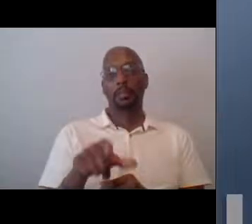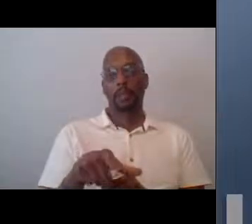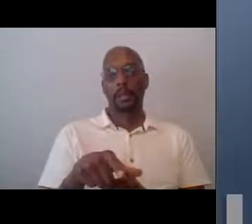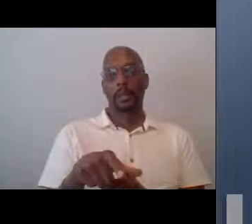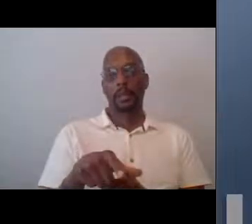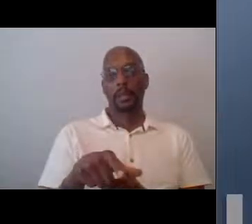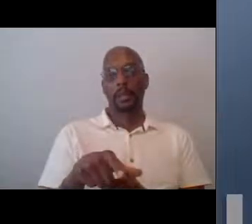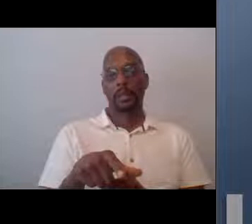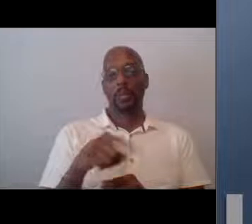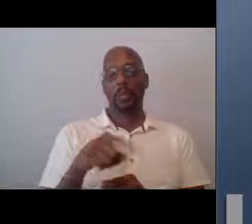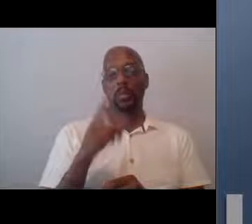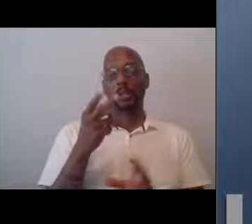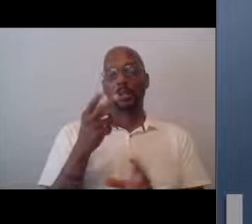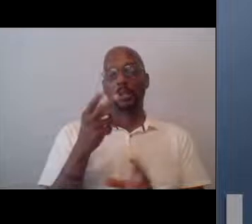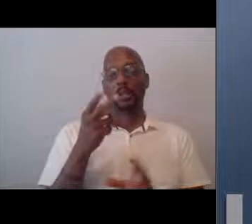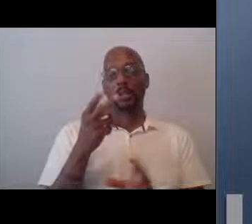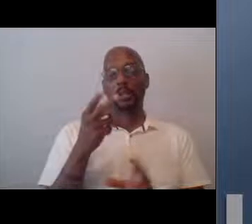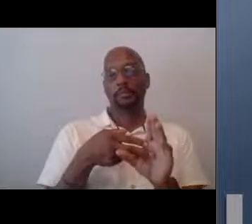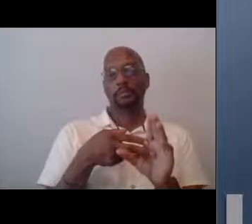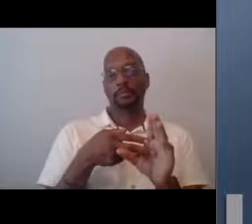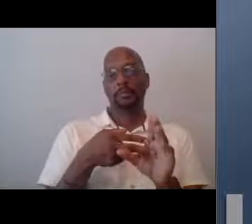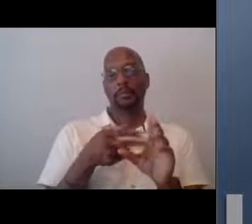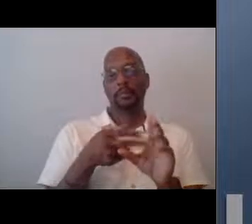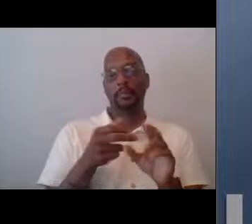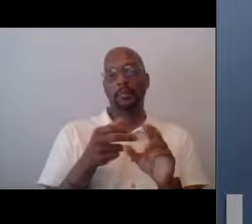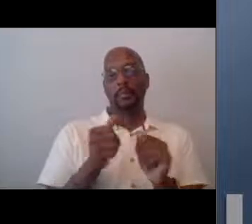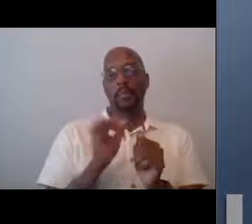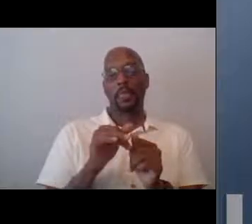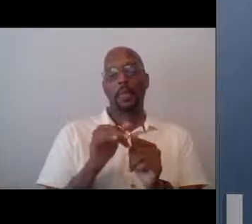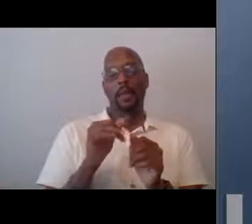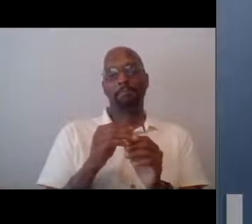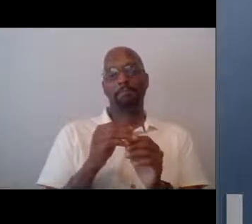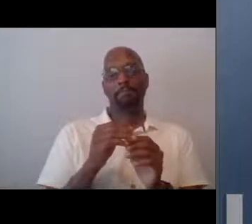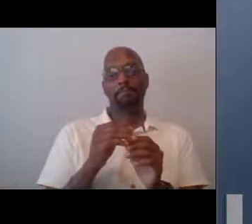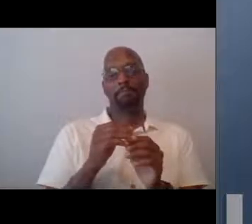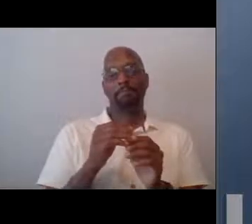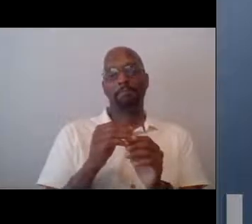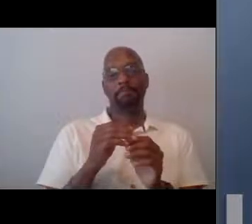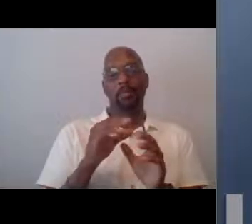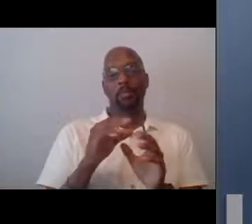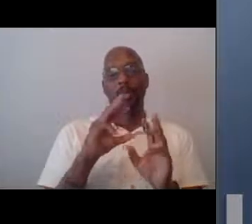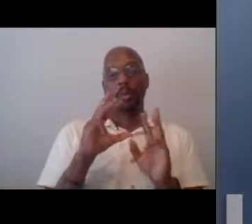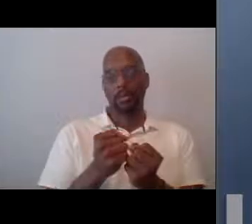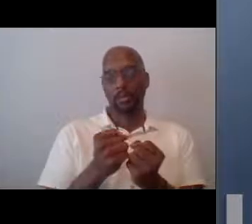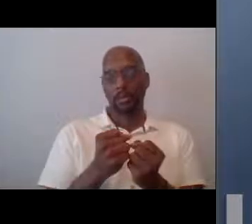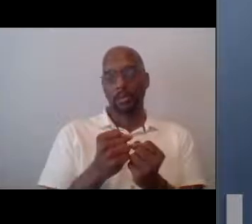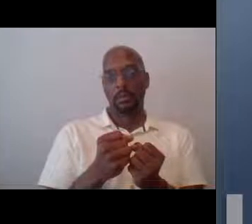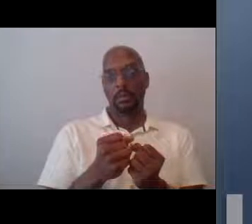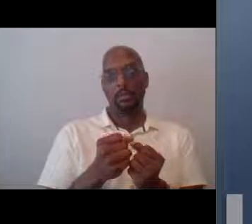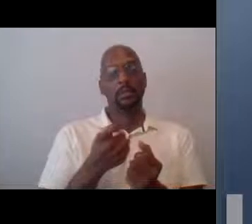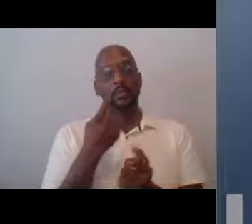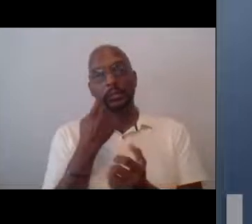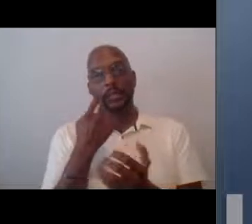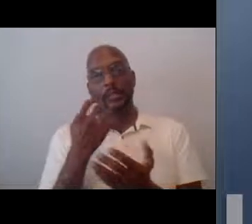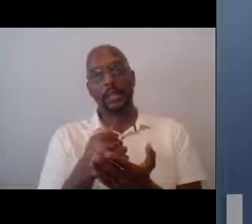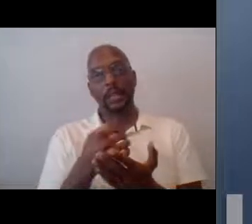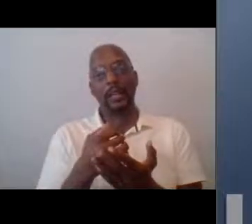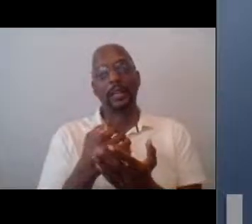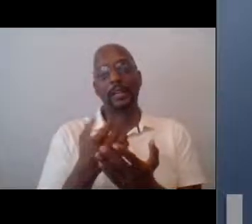participants in the commission workshops. We also received an update on the ATP status